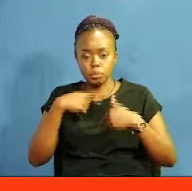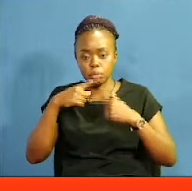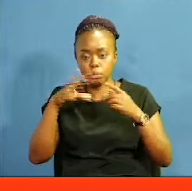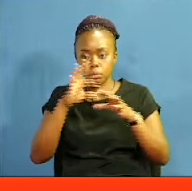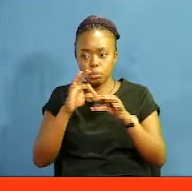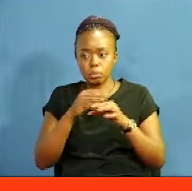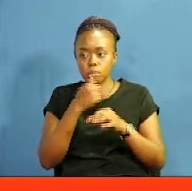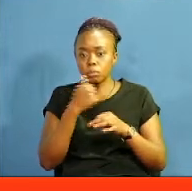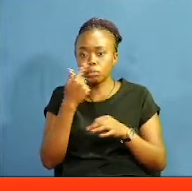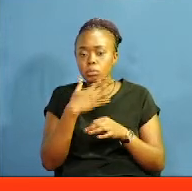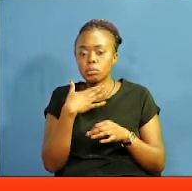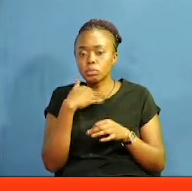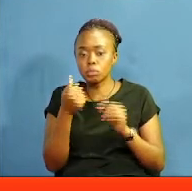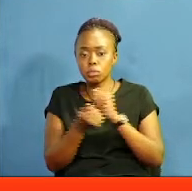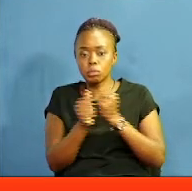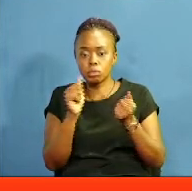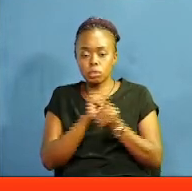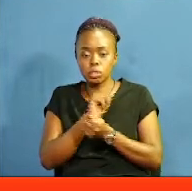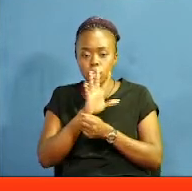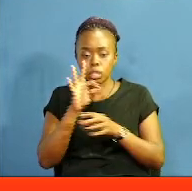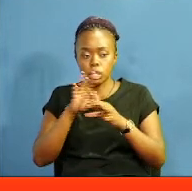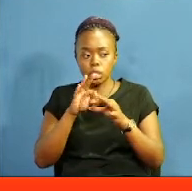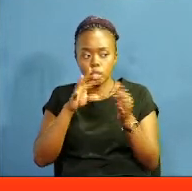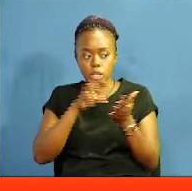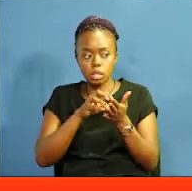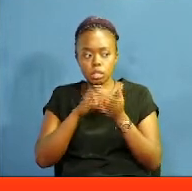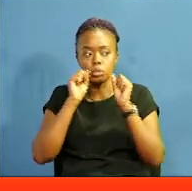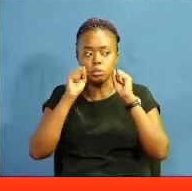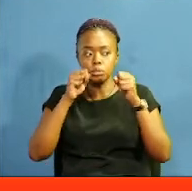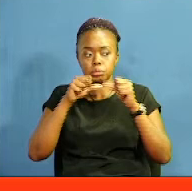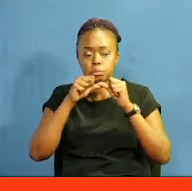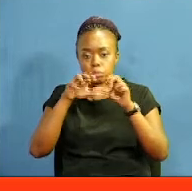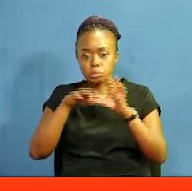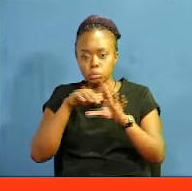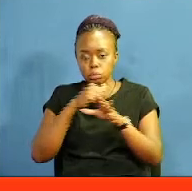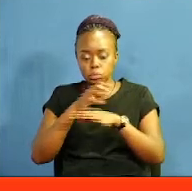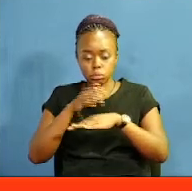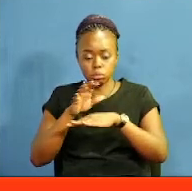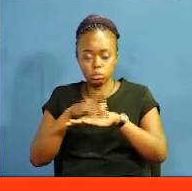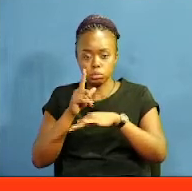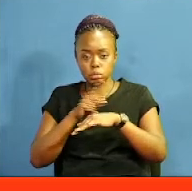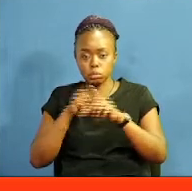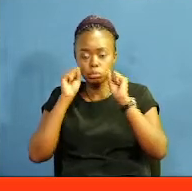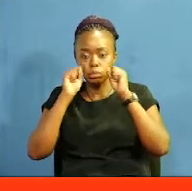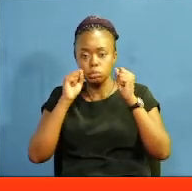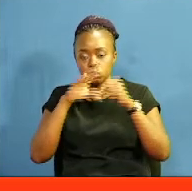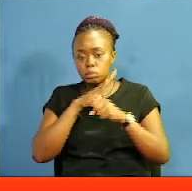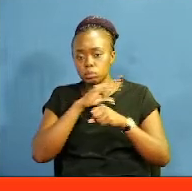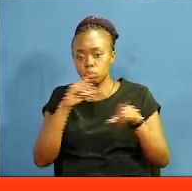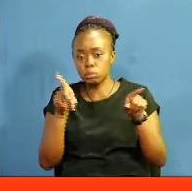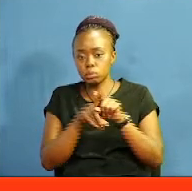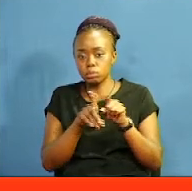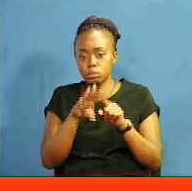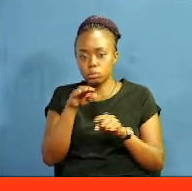register. Those who want to change their voting stations should do so in the earliest time possible. Then I'm